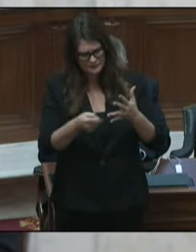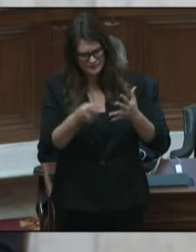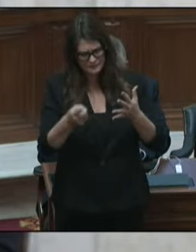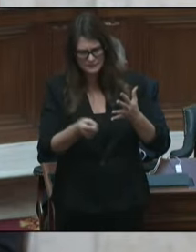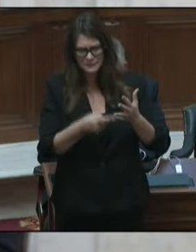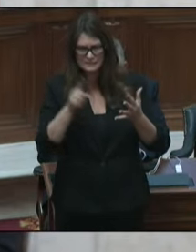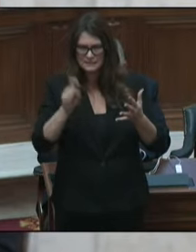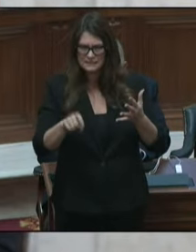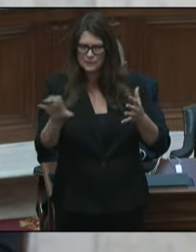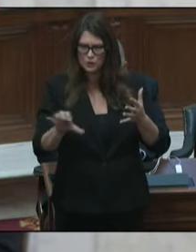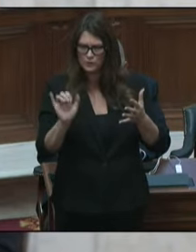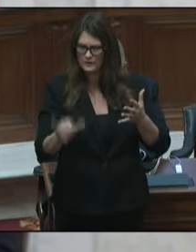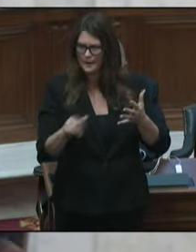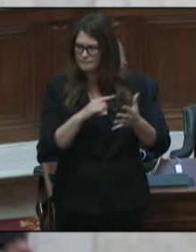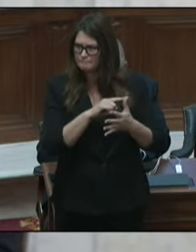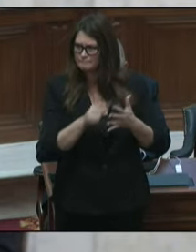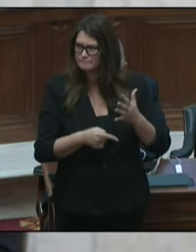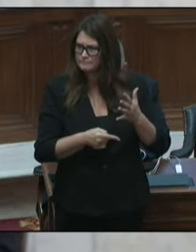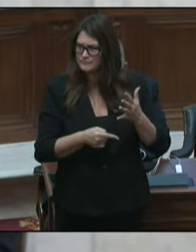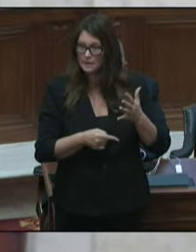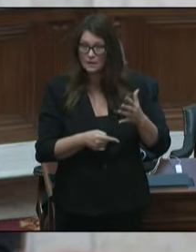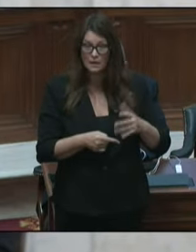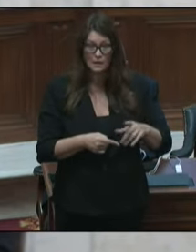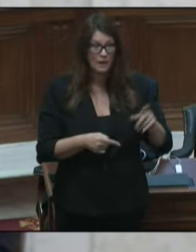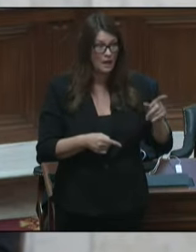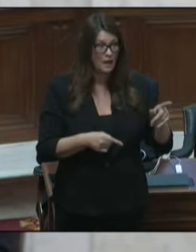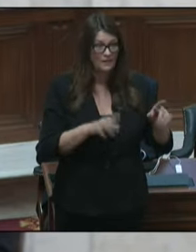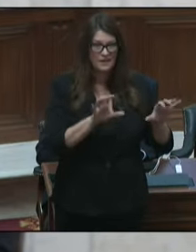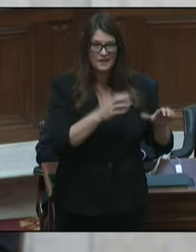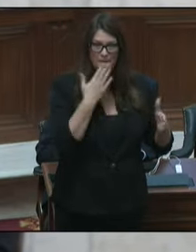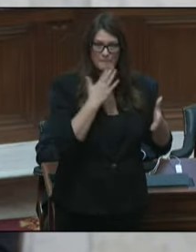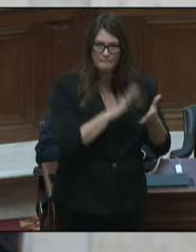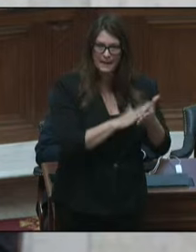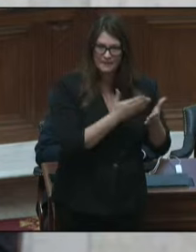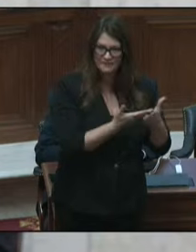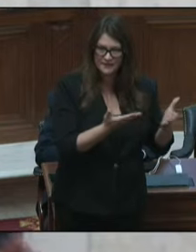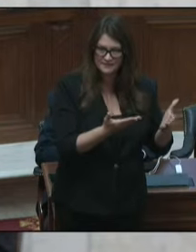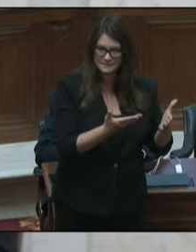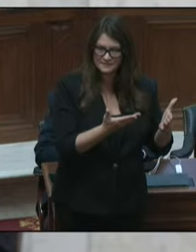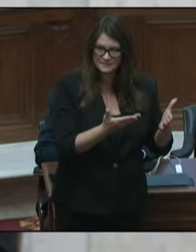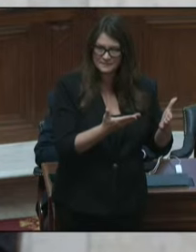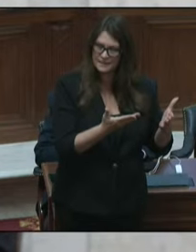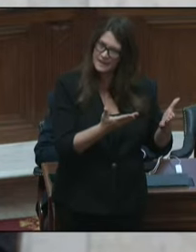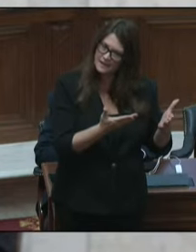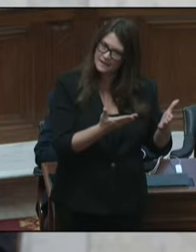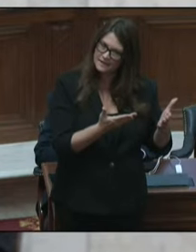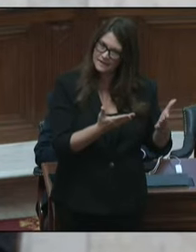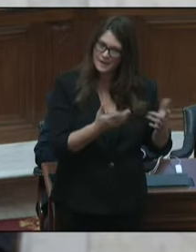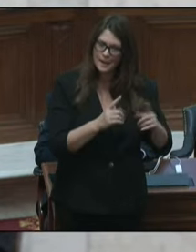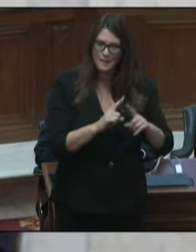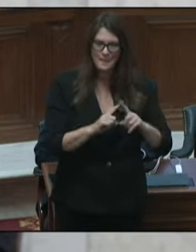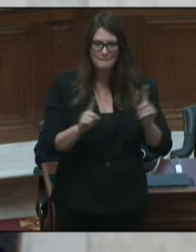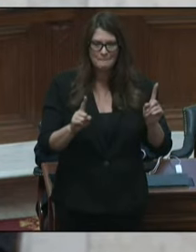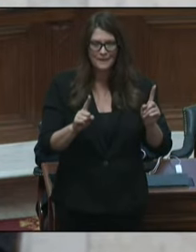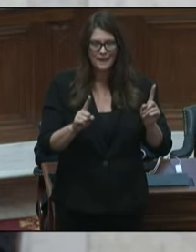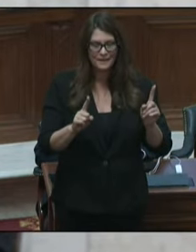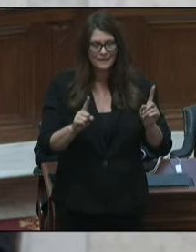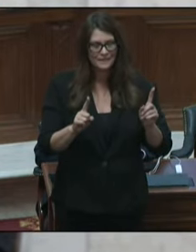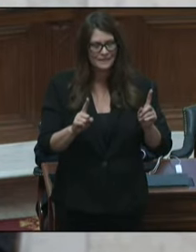this. And those folks did bad stuff. And really, at the end of the